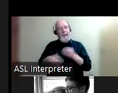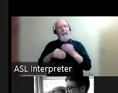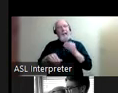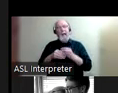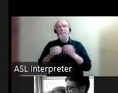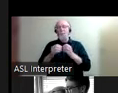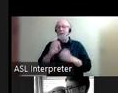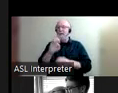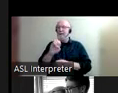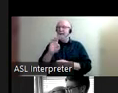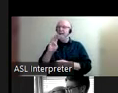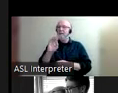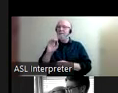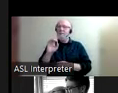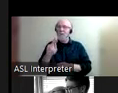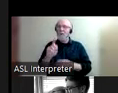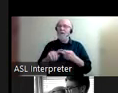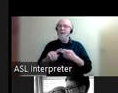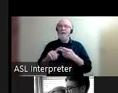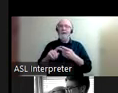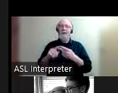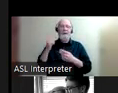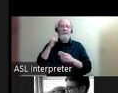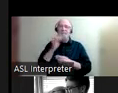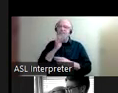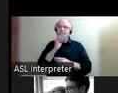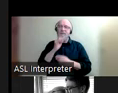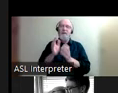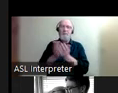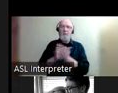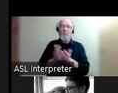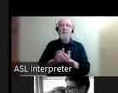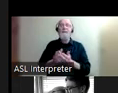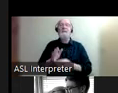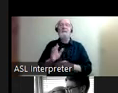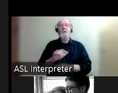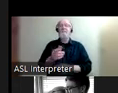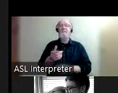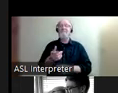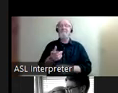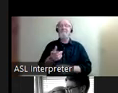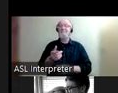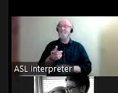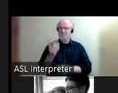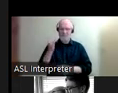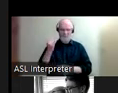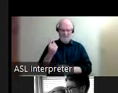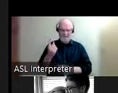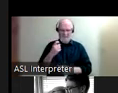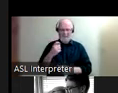audiobooks. So this is where your overdrive comes into play. Someone had mentioned about